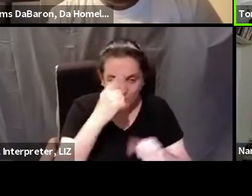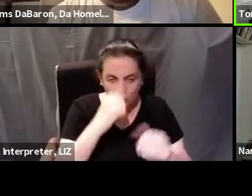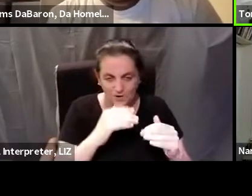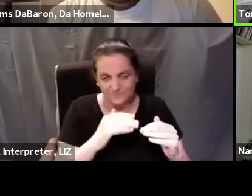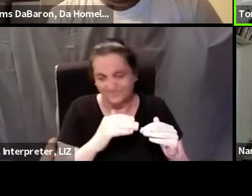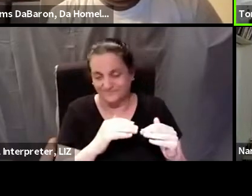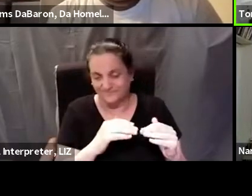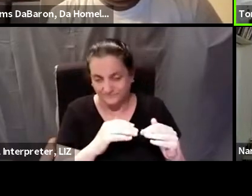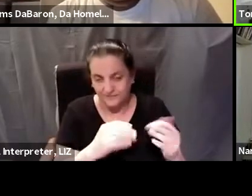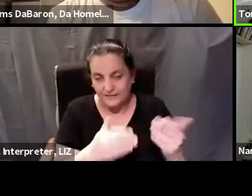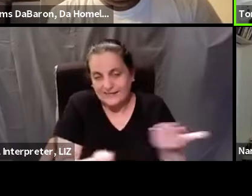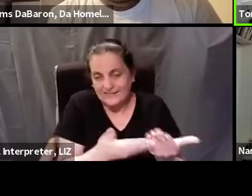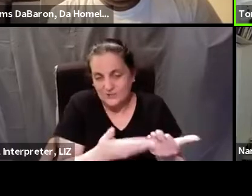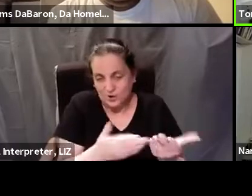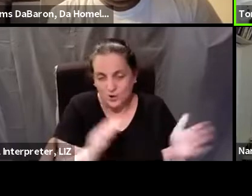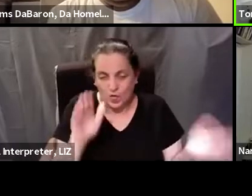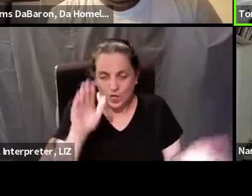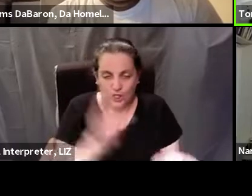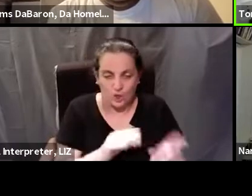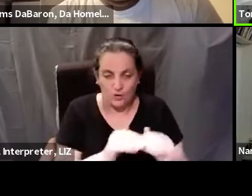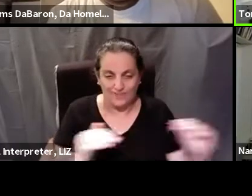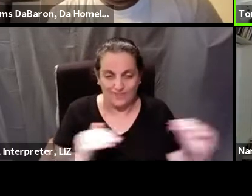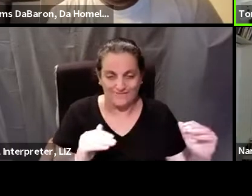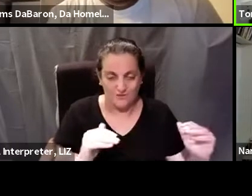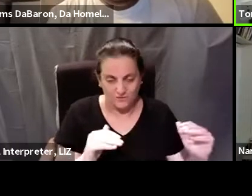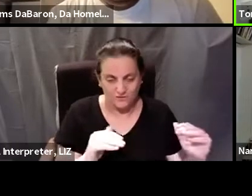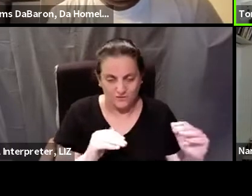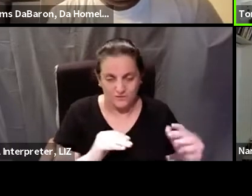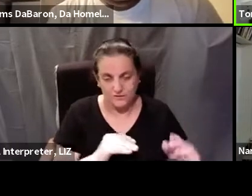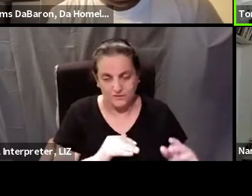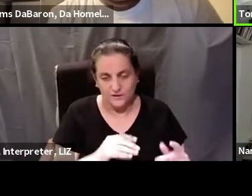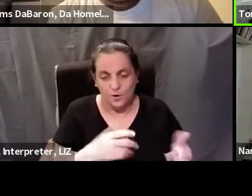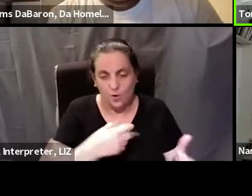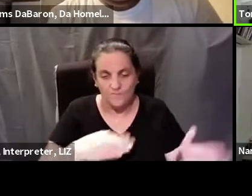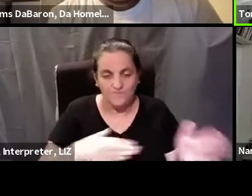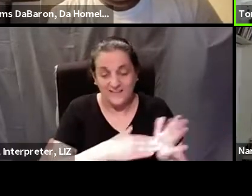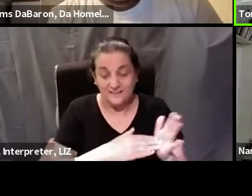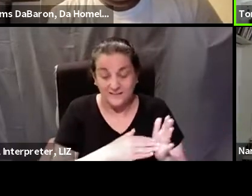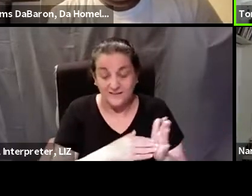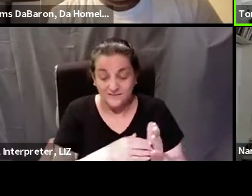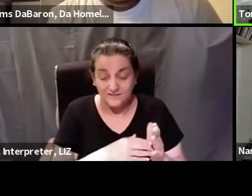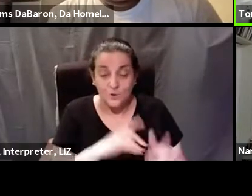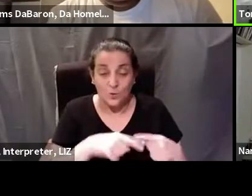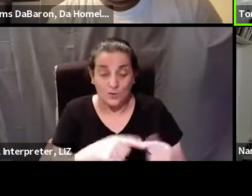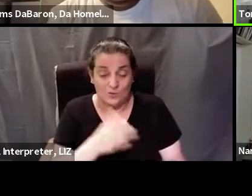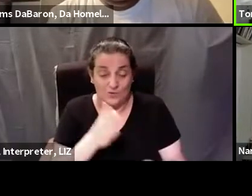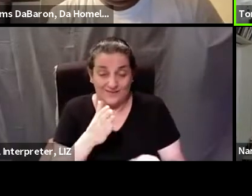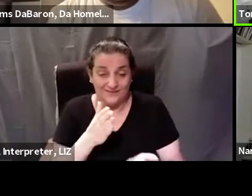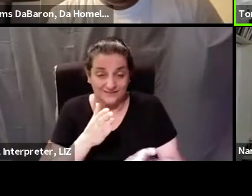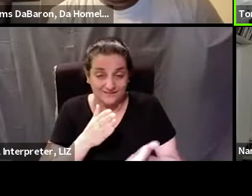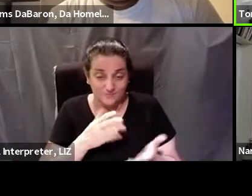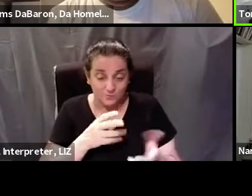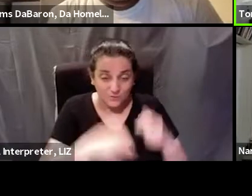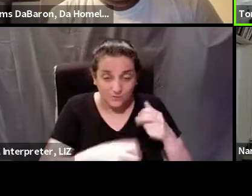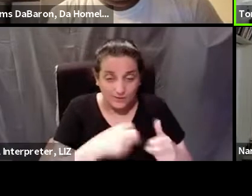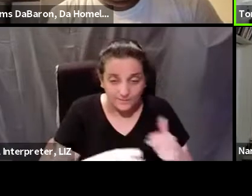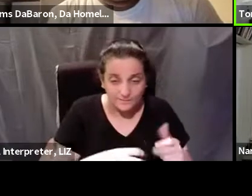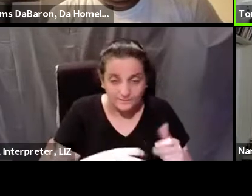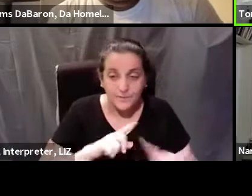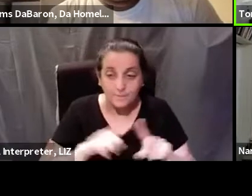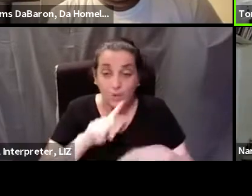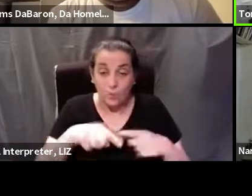offenses, they were diverted to services. When we stopped arresting people for quality of life